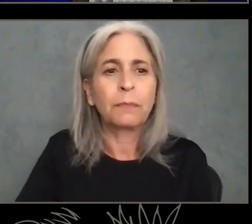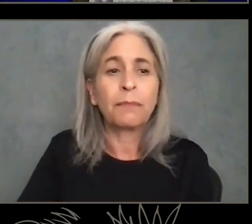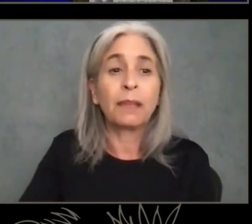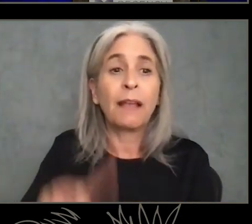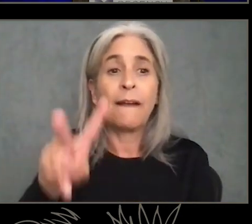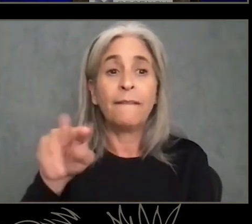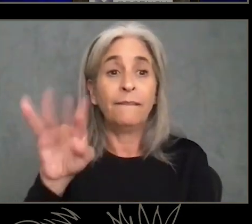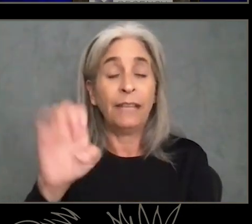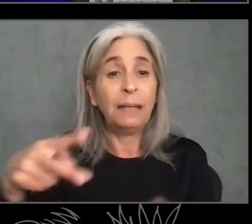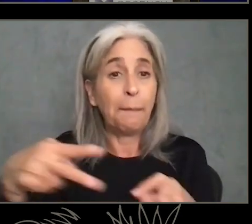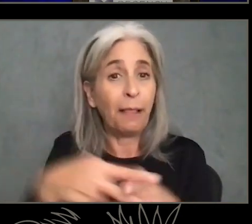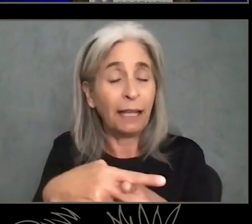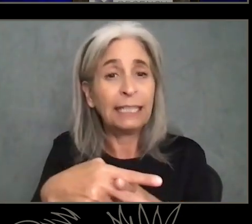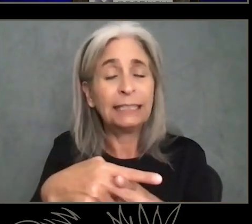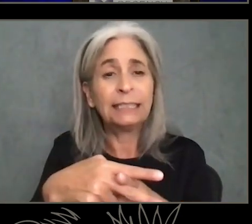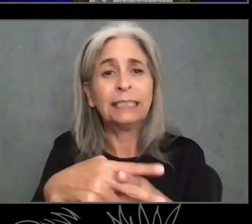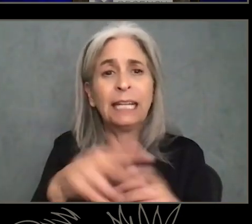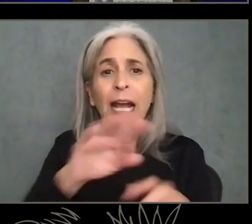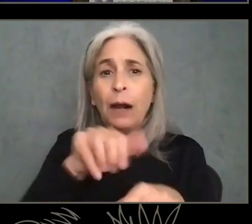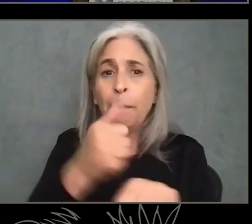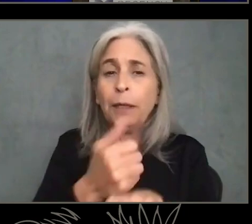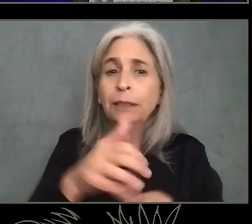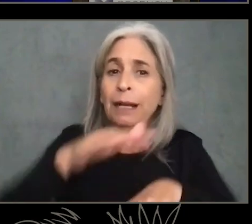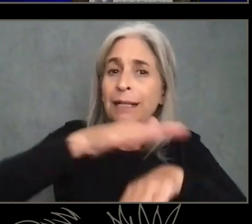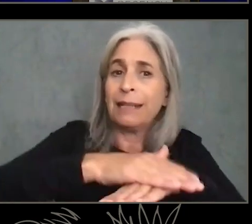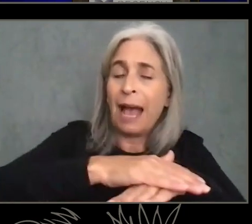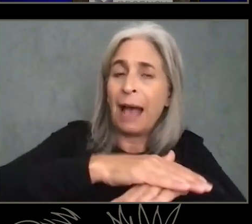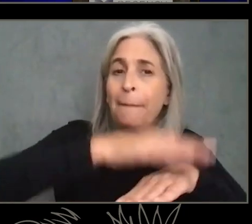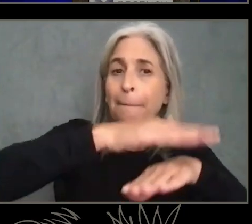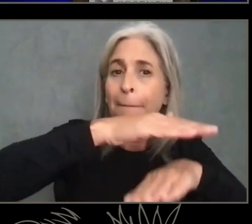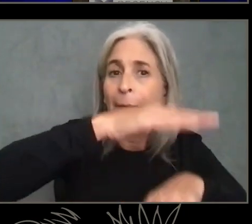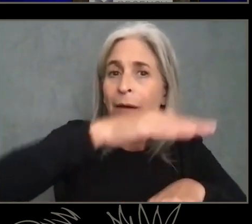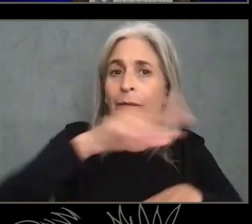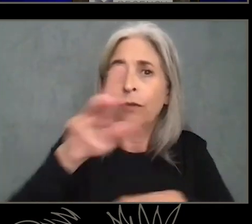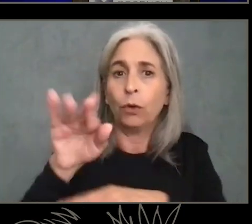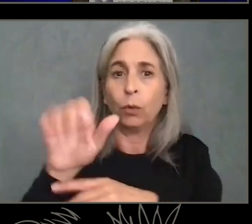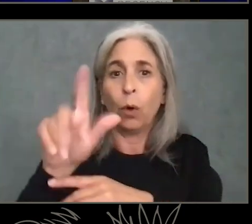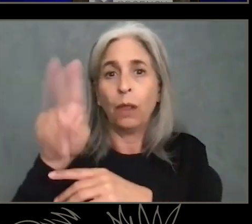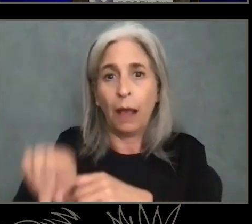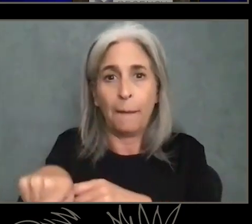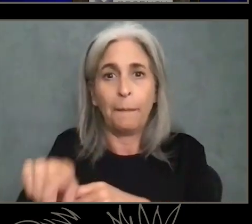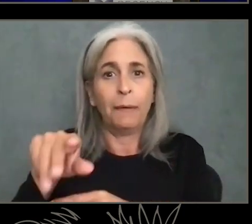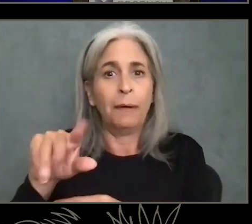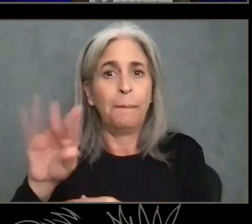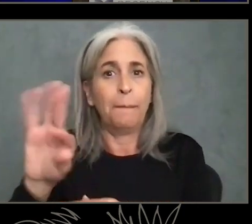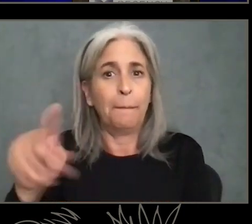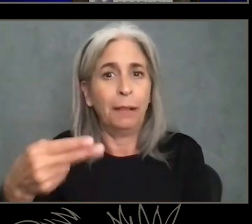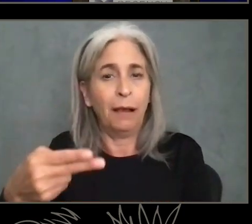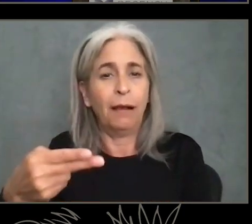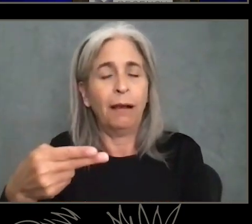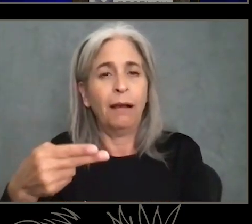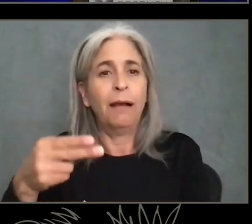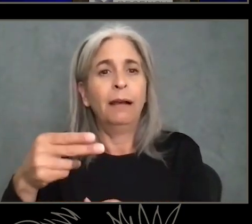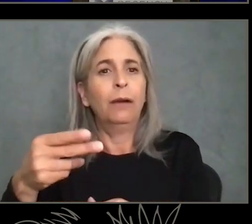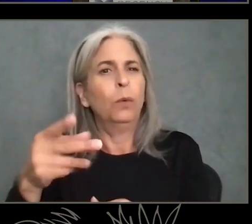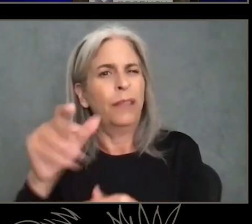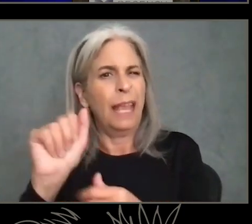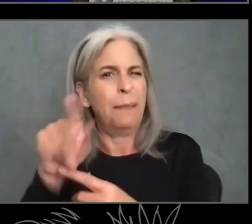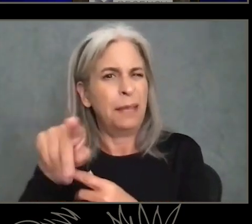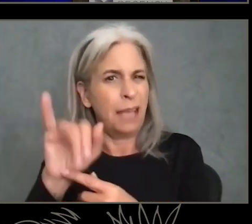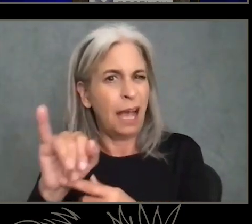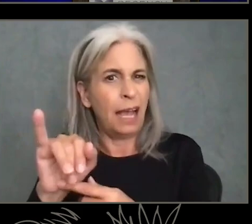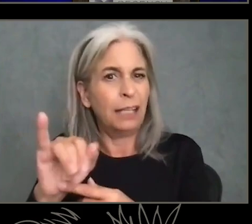Vite plugins they're built on top of the Rollup plugin API, which Rollup has been around for a long time